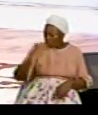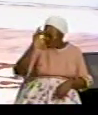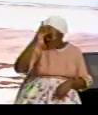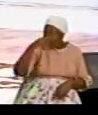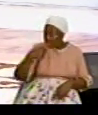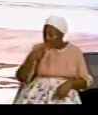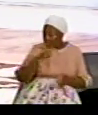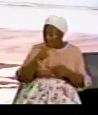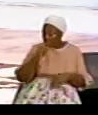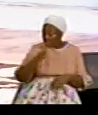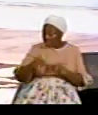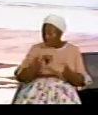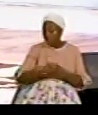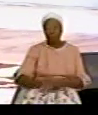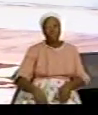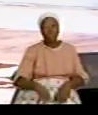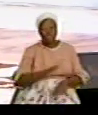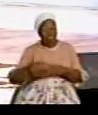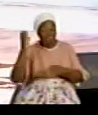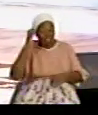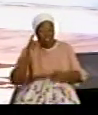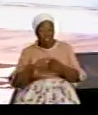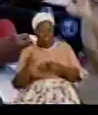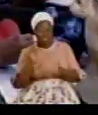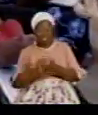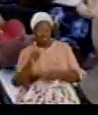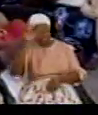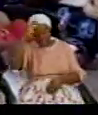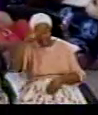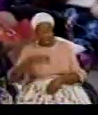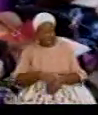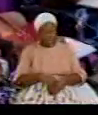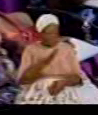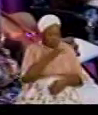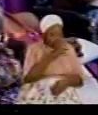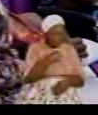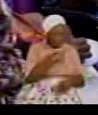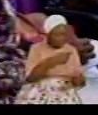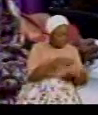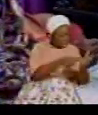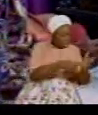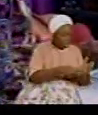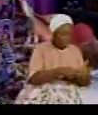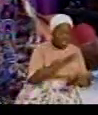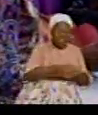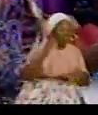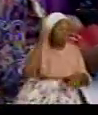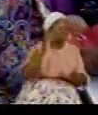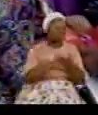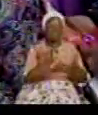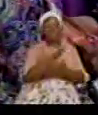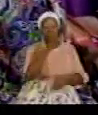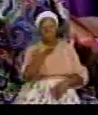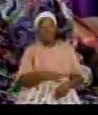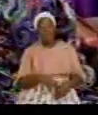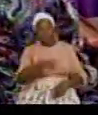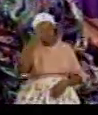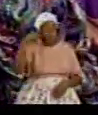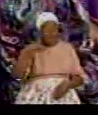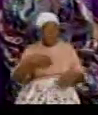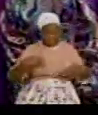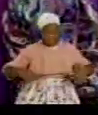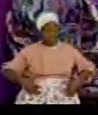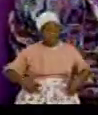to him. Your mommy says, don't listen to her. We are the younger generation, and we tell you